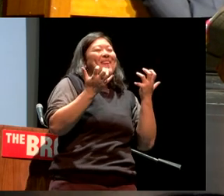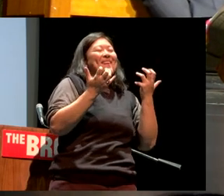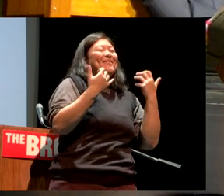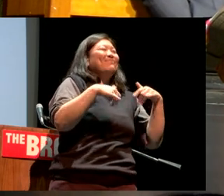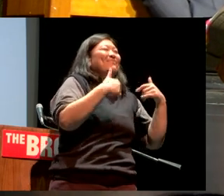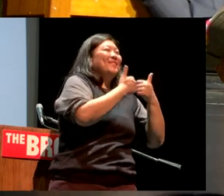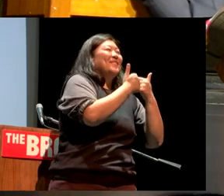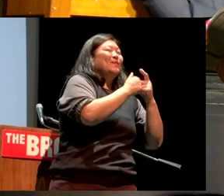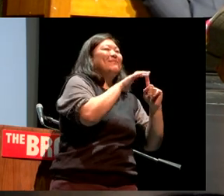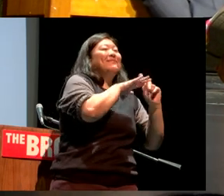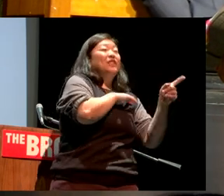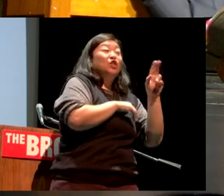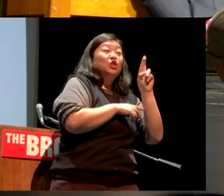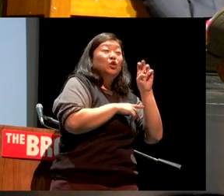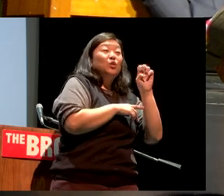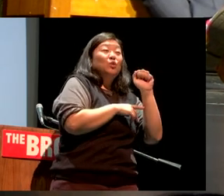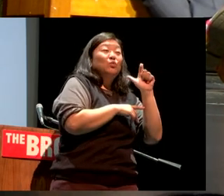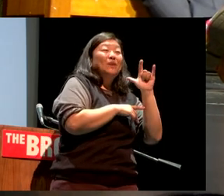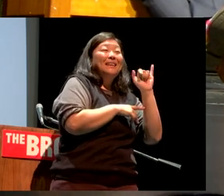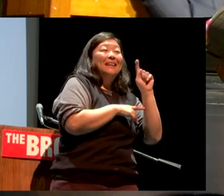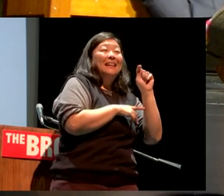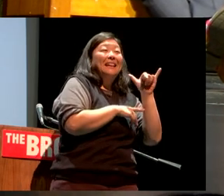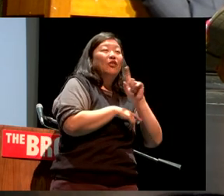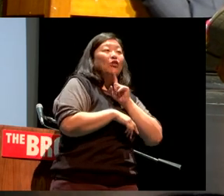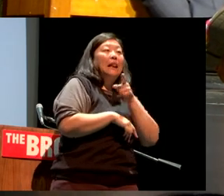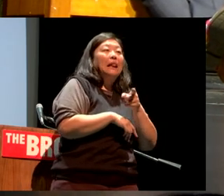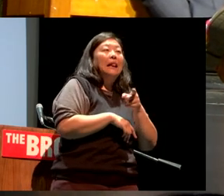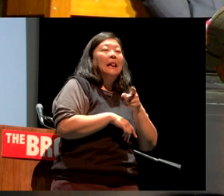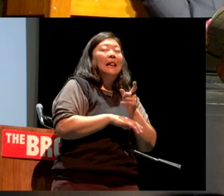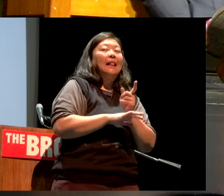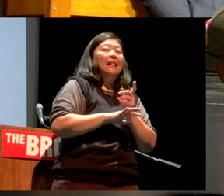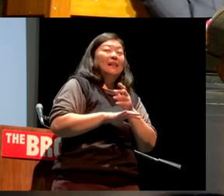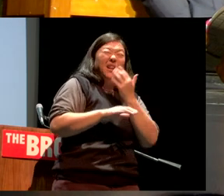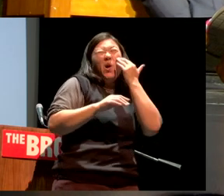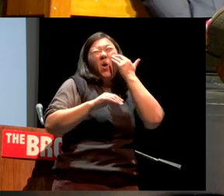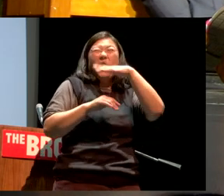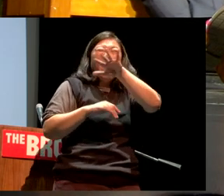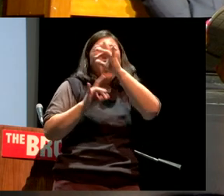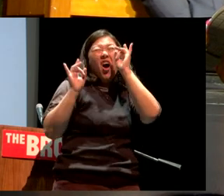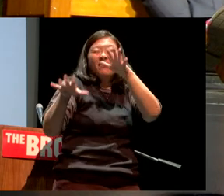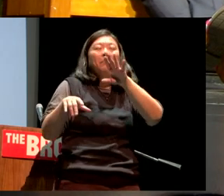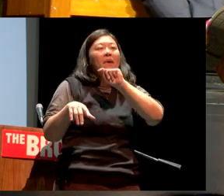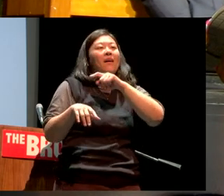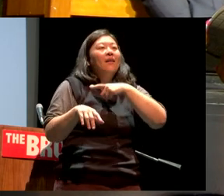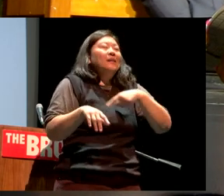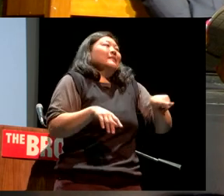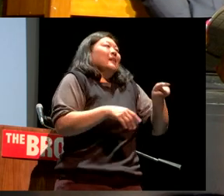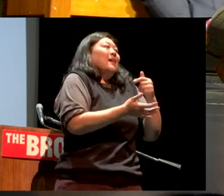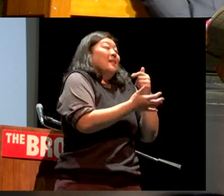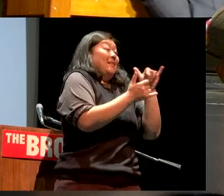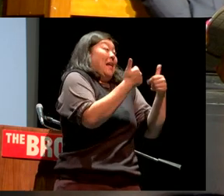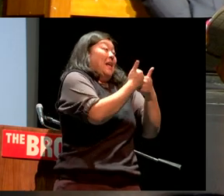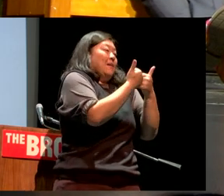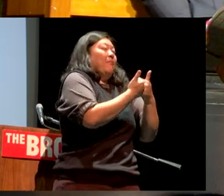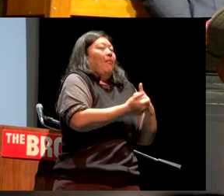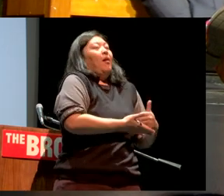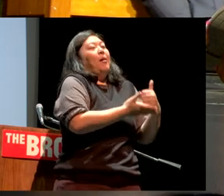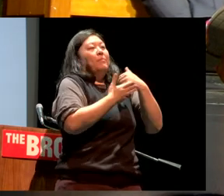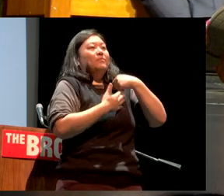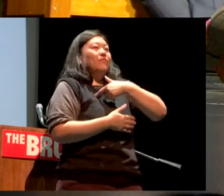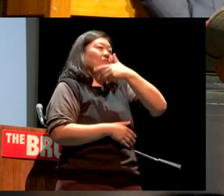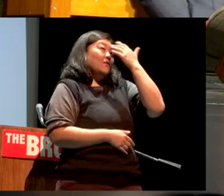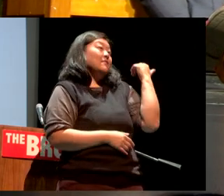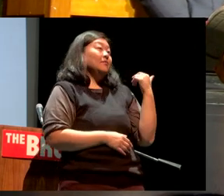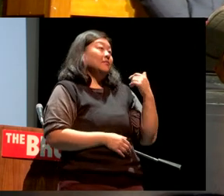I hate to do this because there's so much energy here tonight, but maybe a couple of more questions. Could